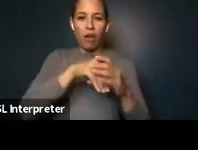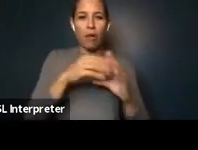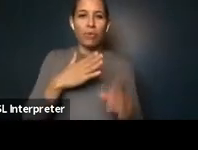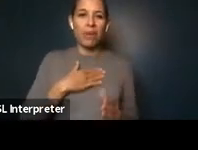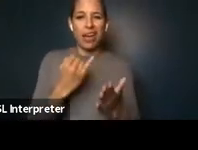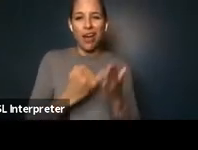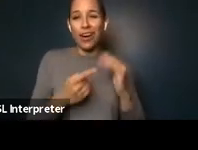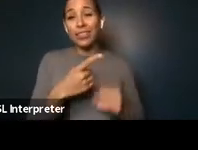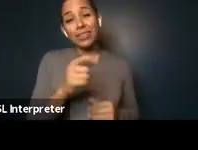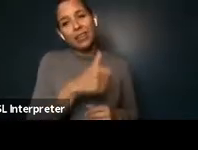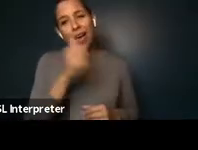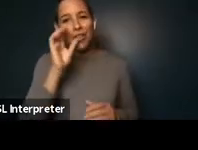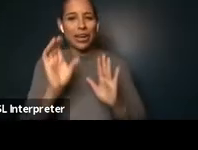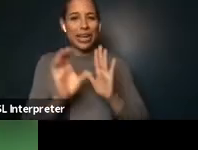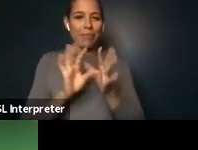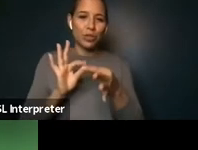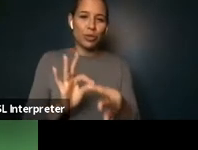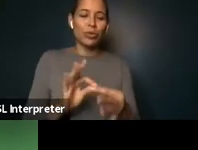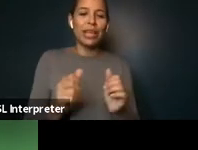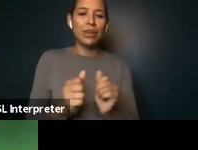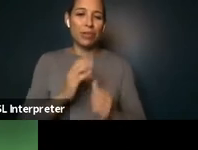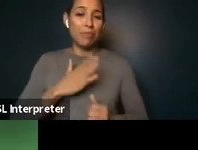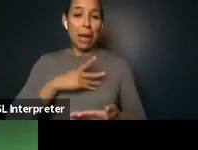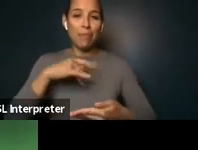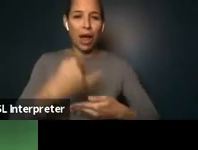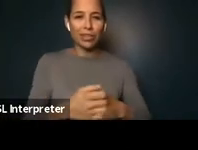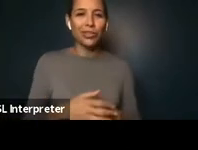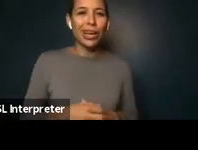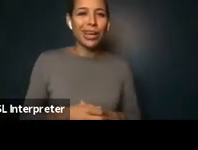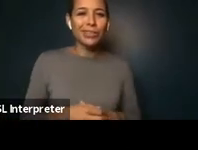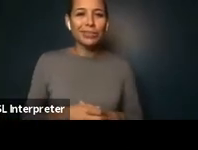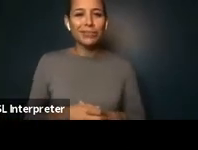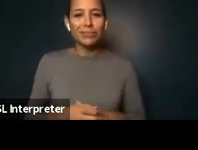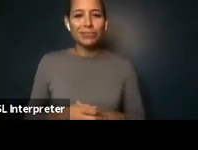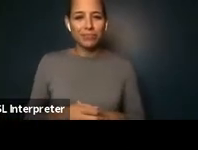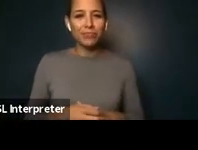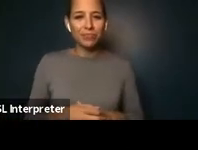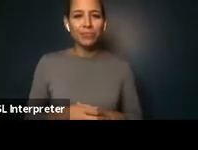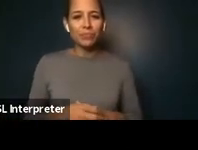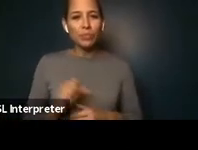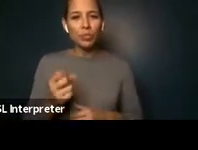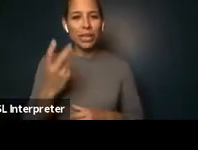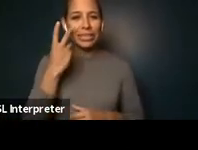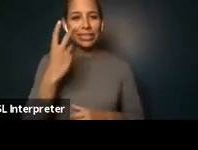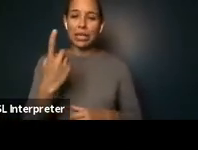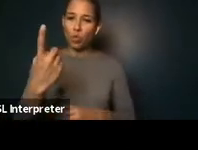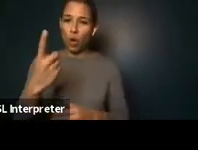images that were related to my Sultana project and you can see that even in terms of a singular monument, there is not